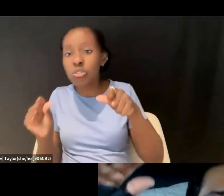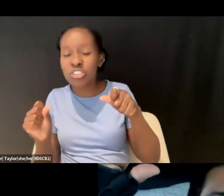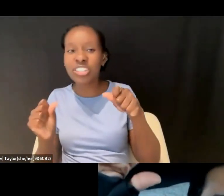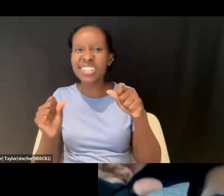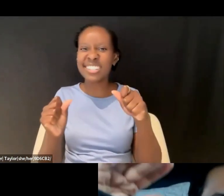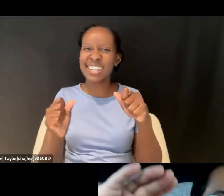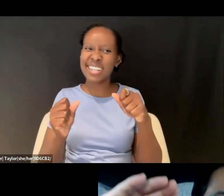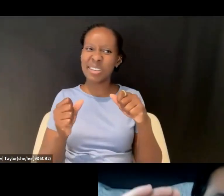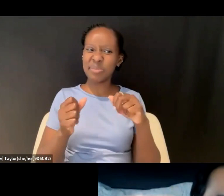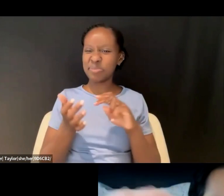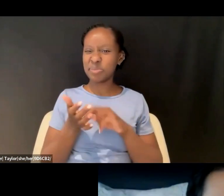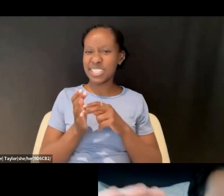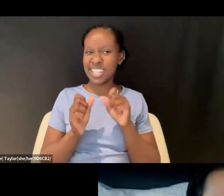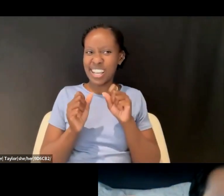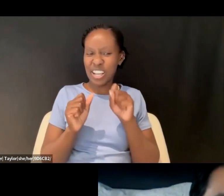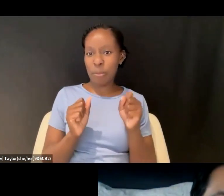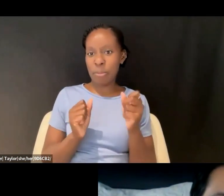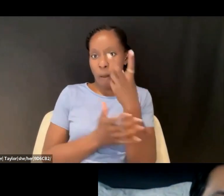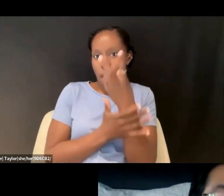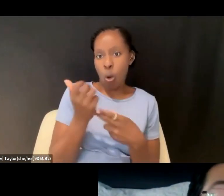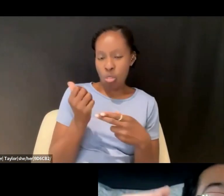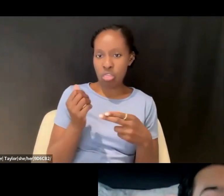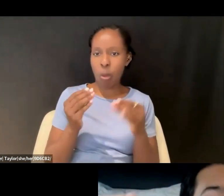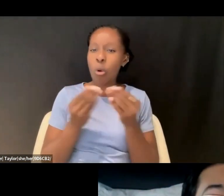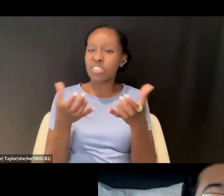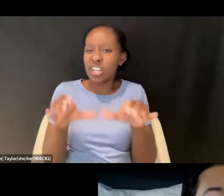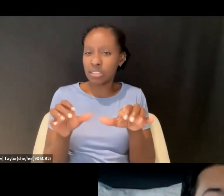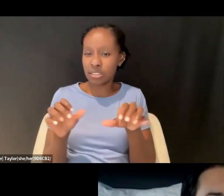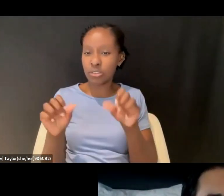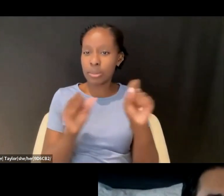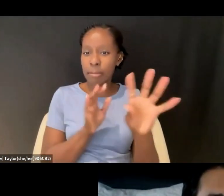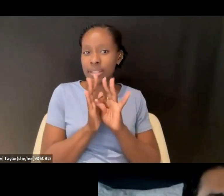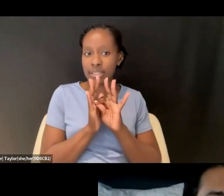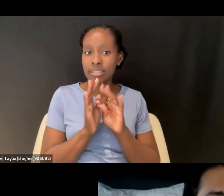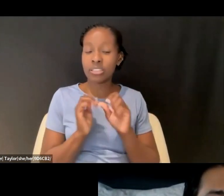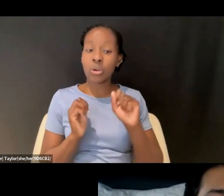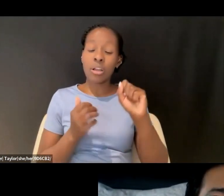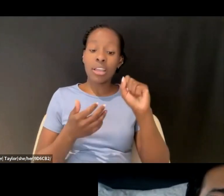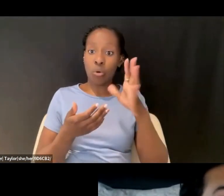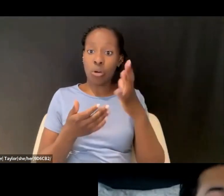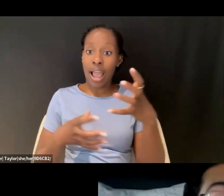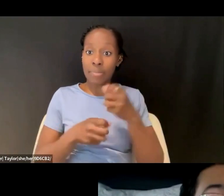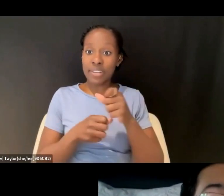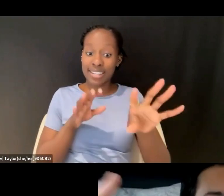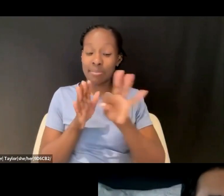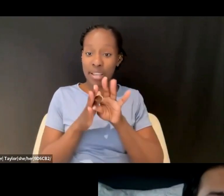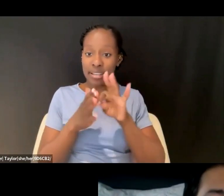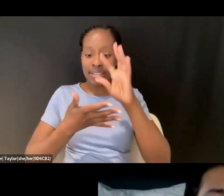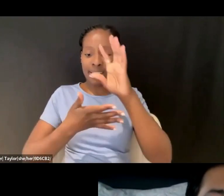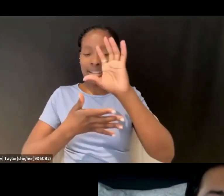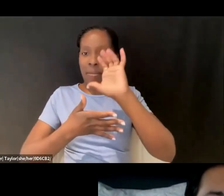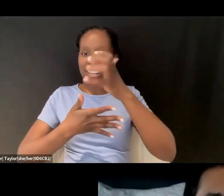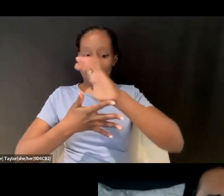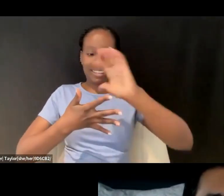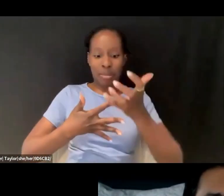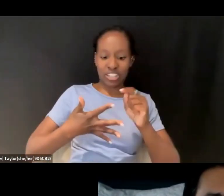latitude, because if your abstract is ranked in that second tier, then we'll offer you a poster position, but we won't reject you from